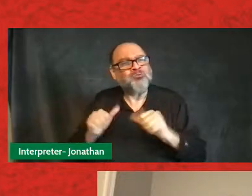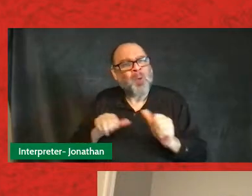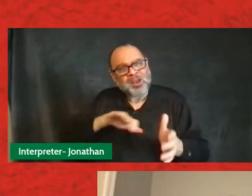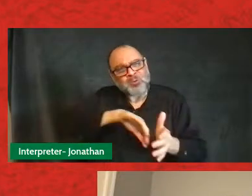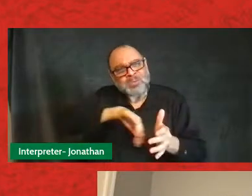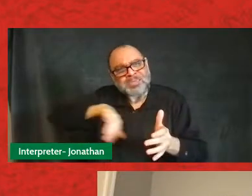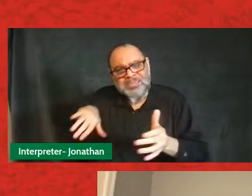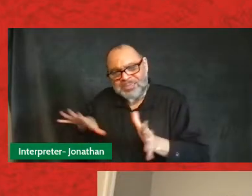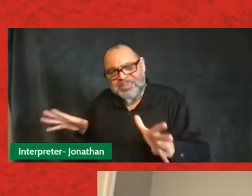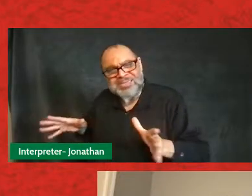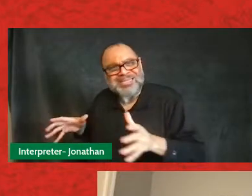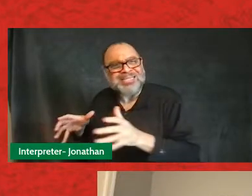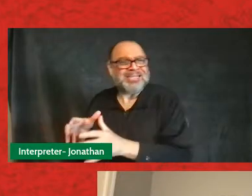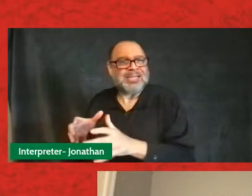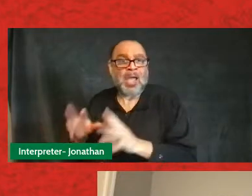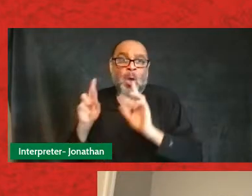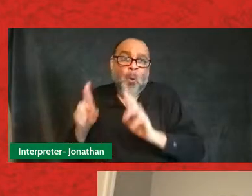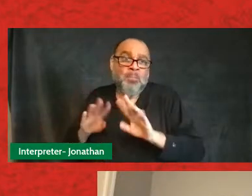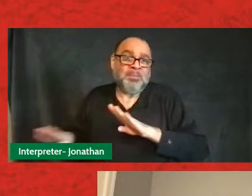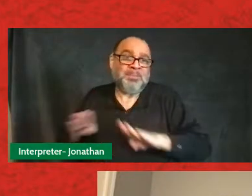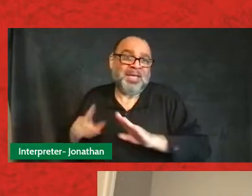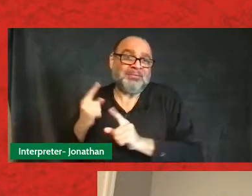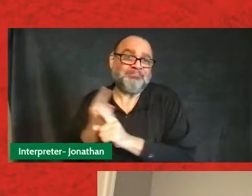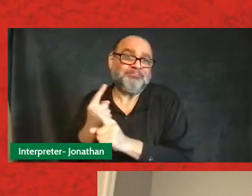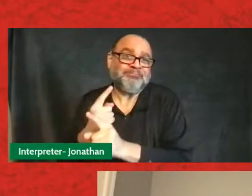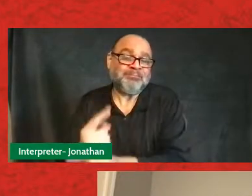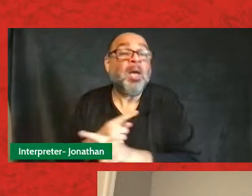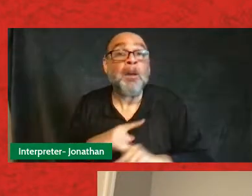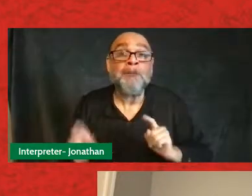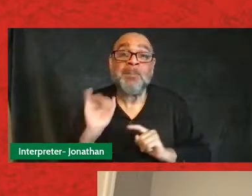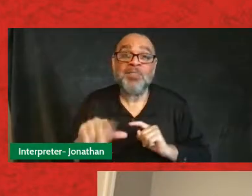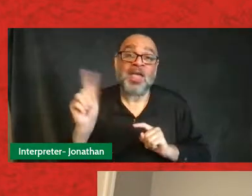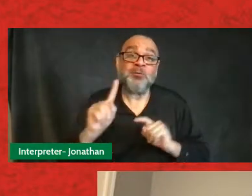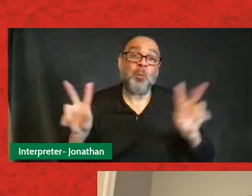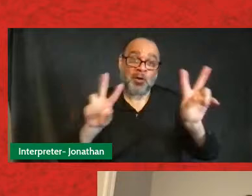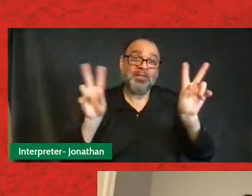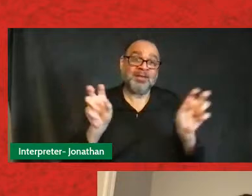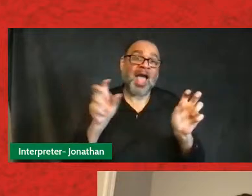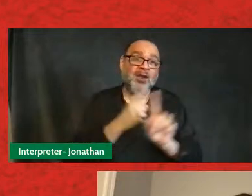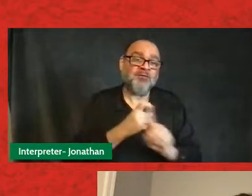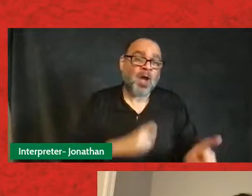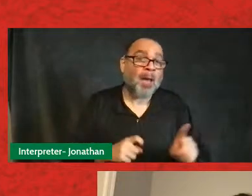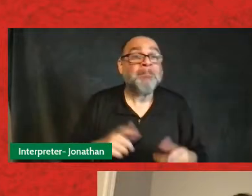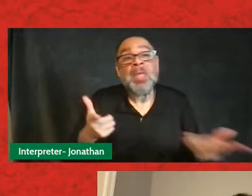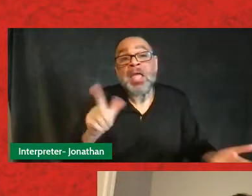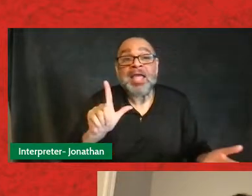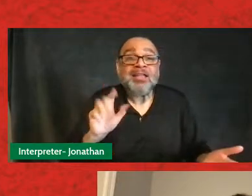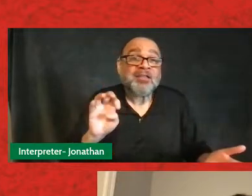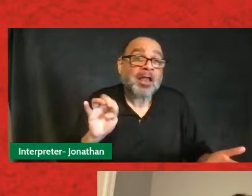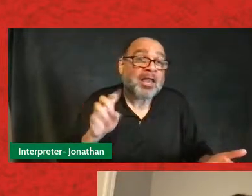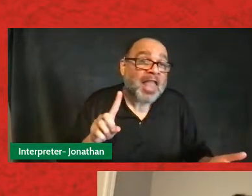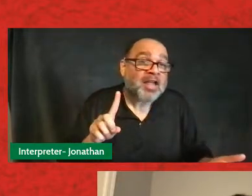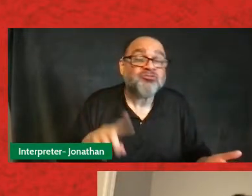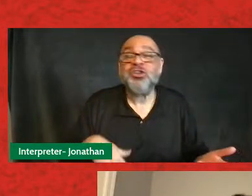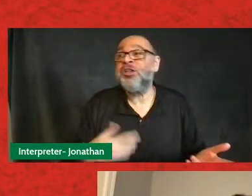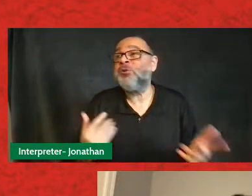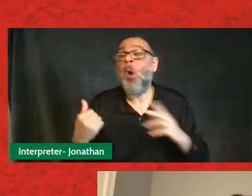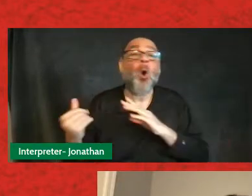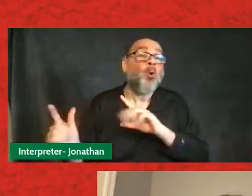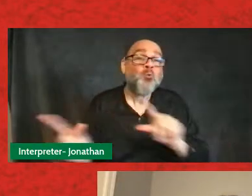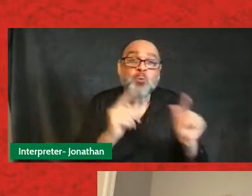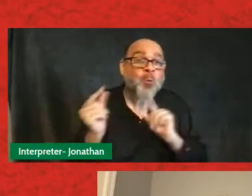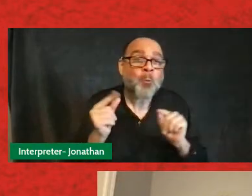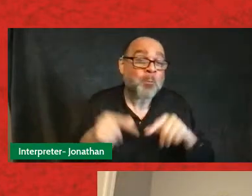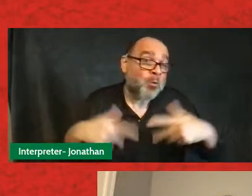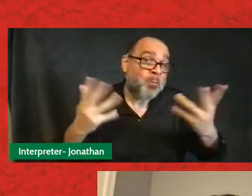they would behave. But so that's where the title came from. And it's apocryphal. It's a legend. It's a rumor. But so you could say that in